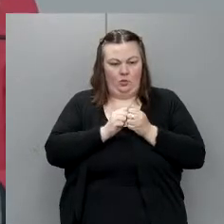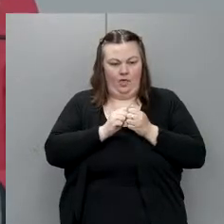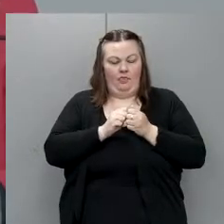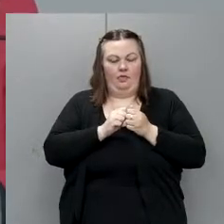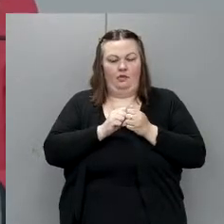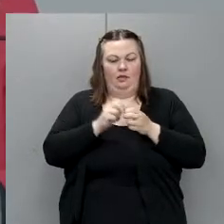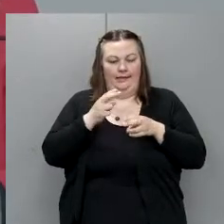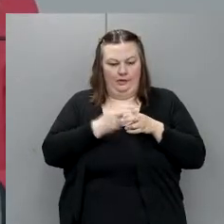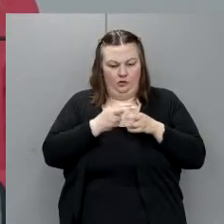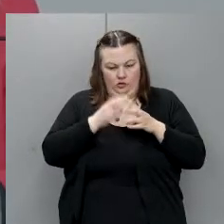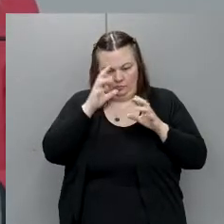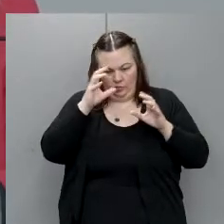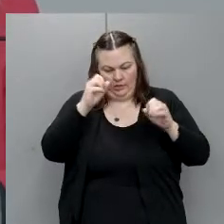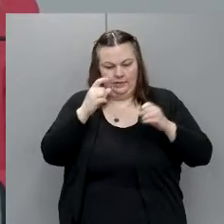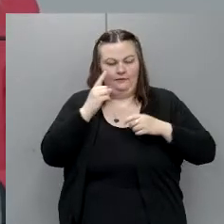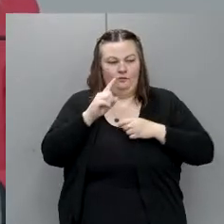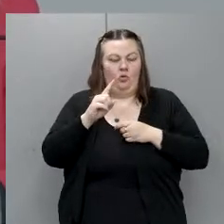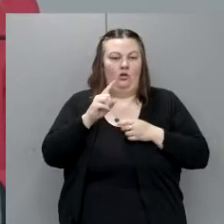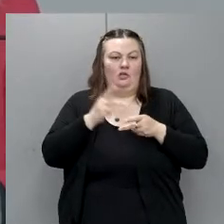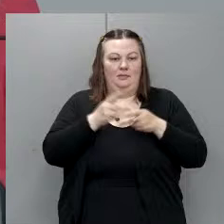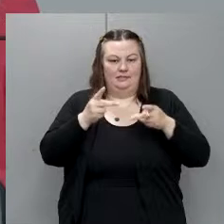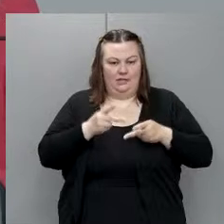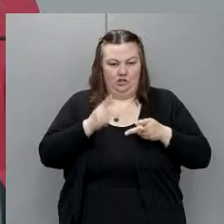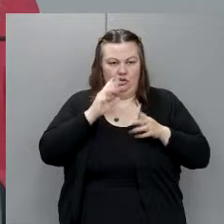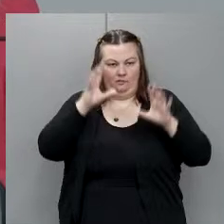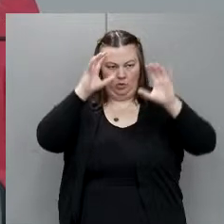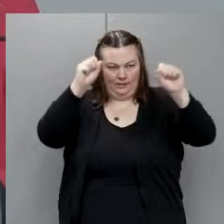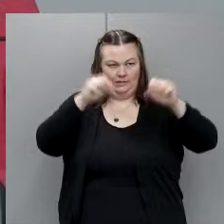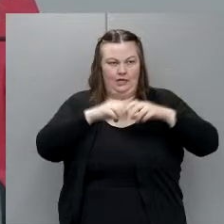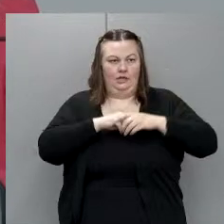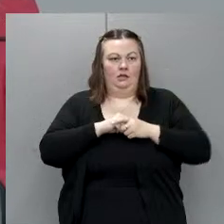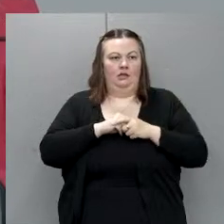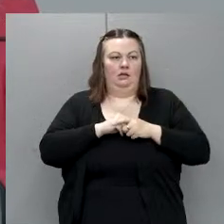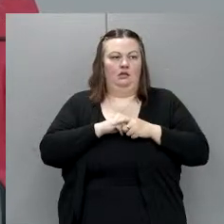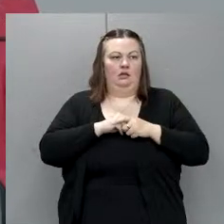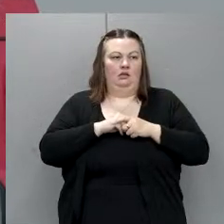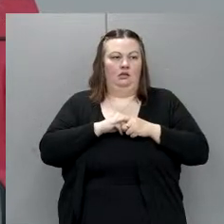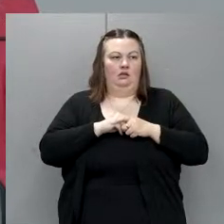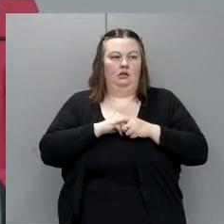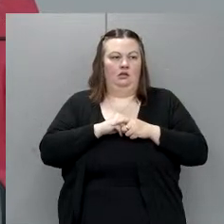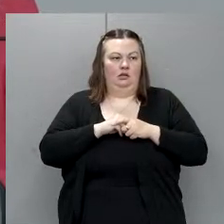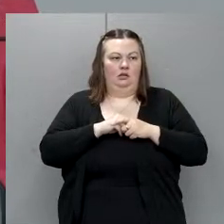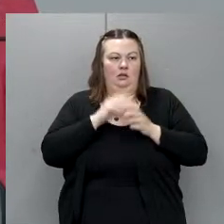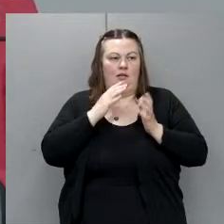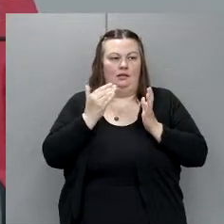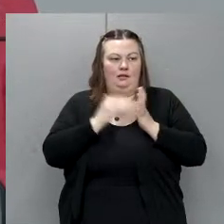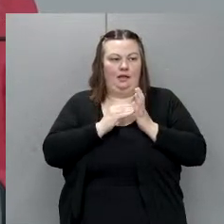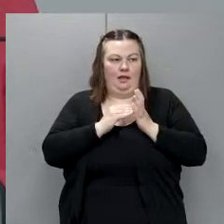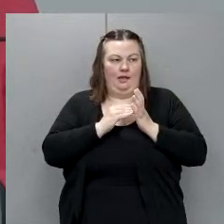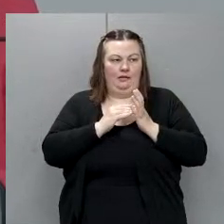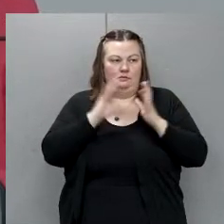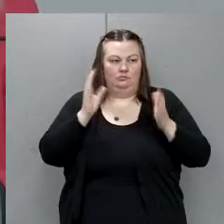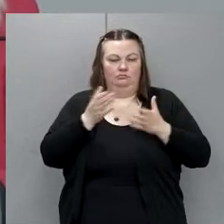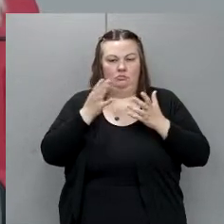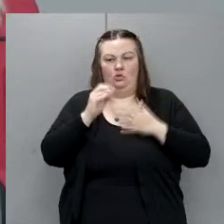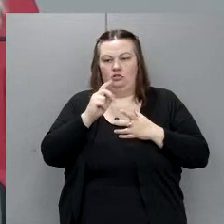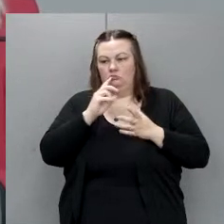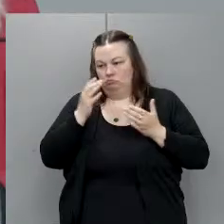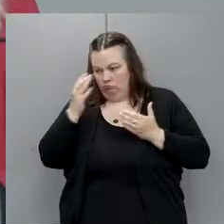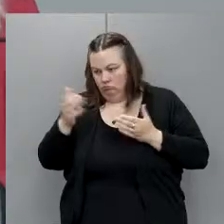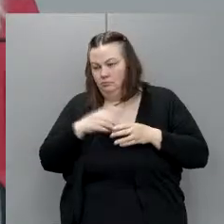the interim president for the position of president. I would entertain that motion now. So